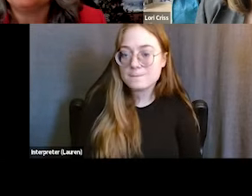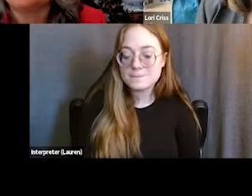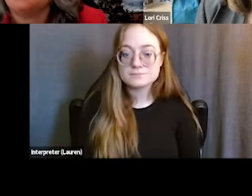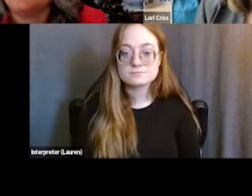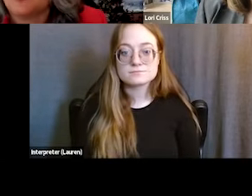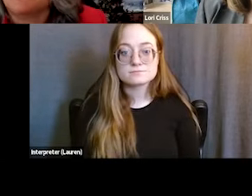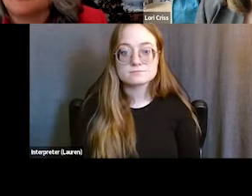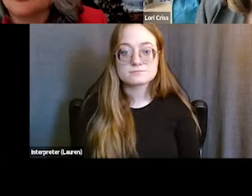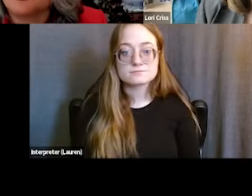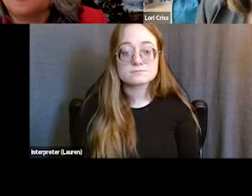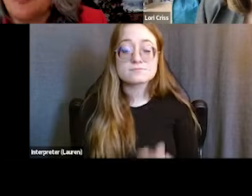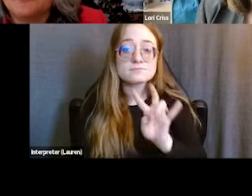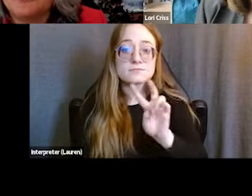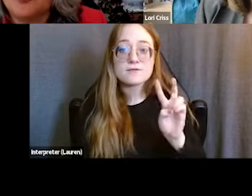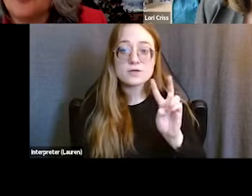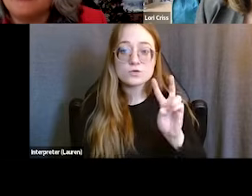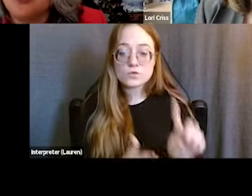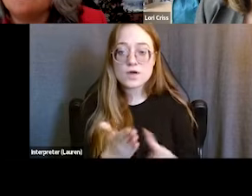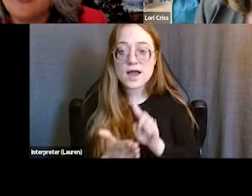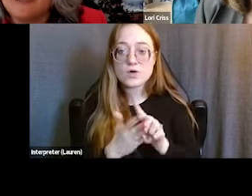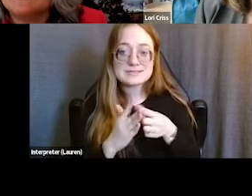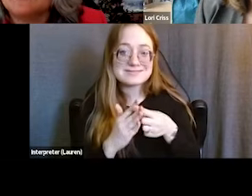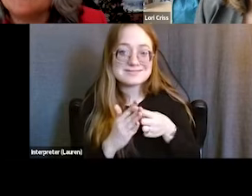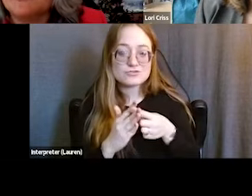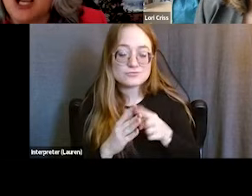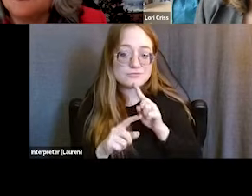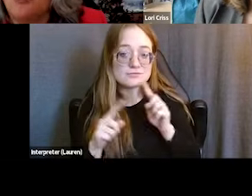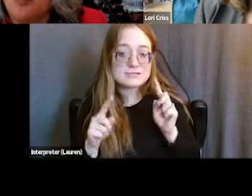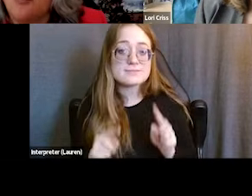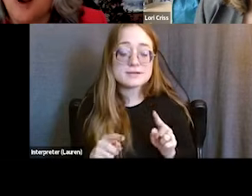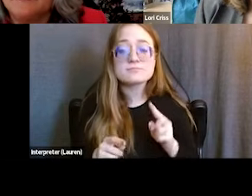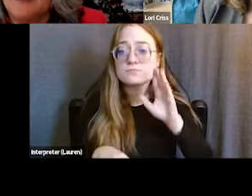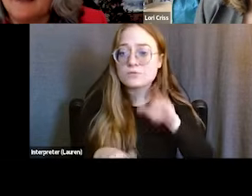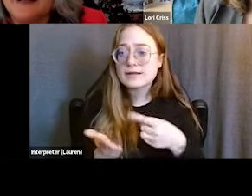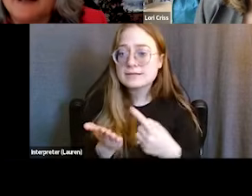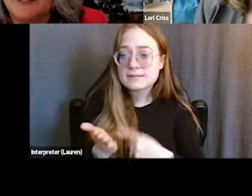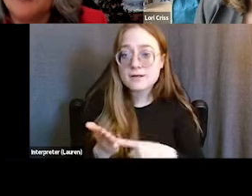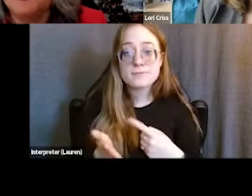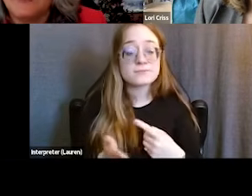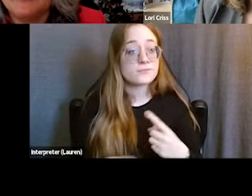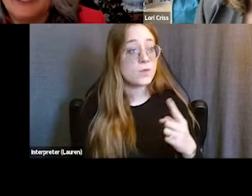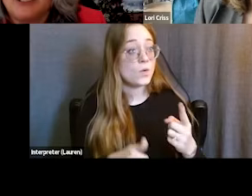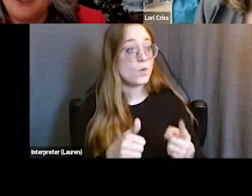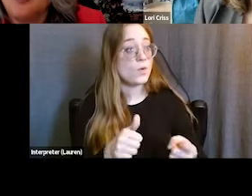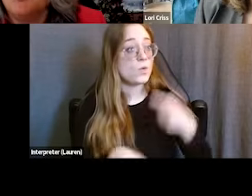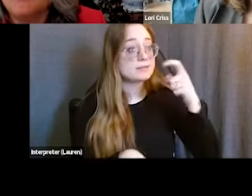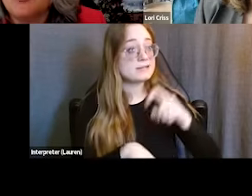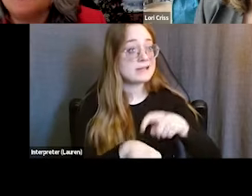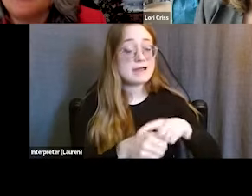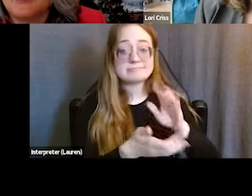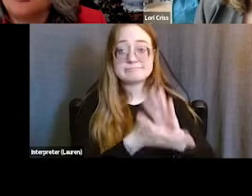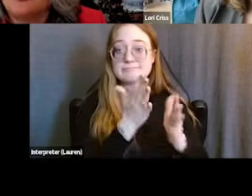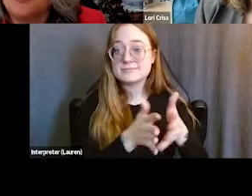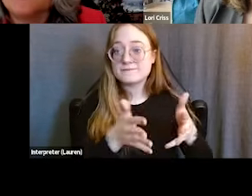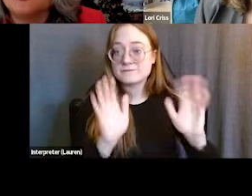Heading into a 72-hour initial response stage, we know that sometimes a one and done isn't going to do it. We know